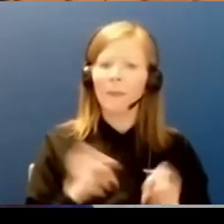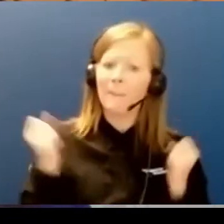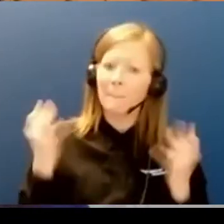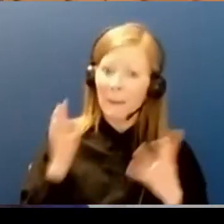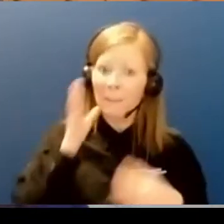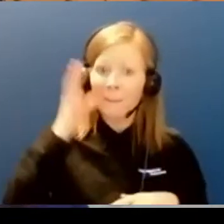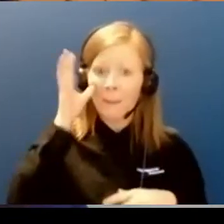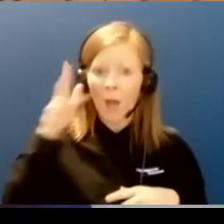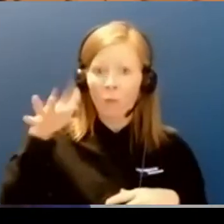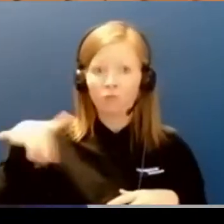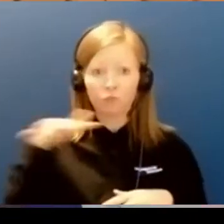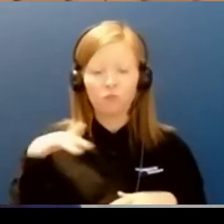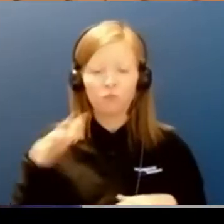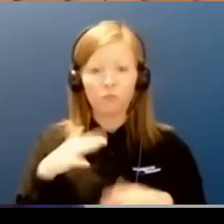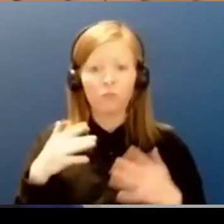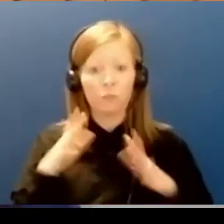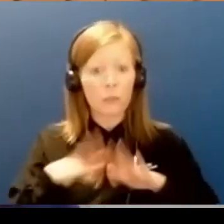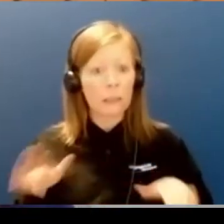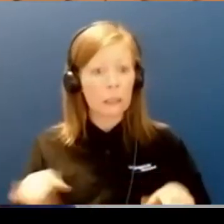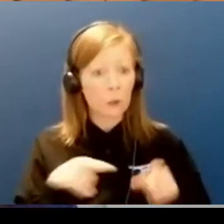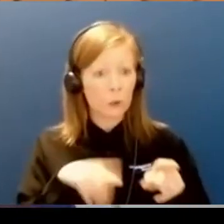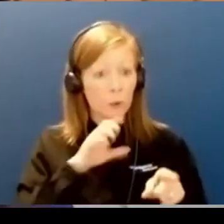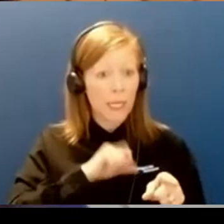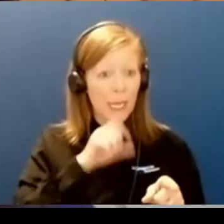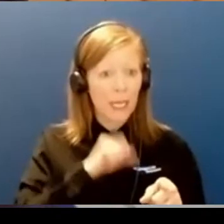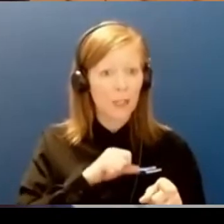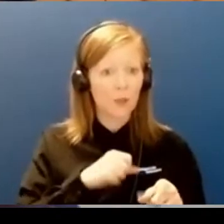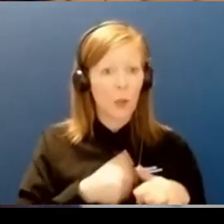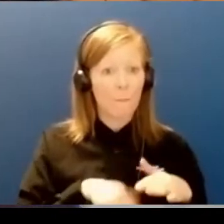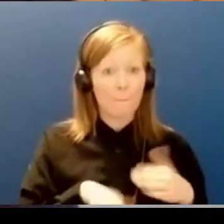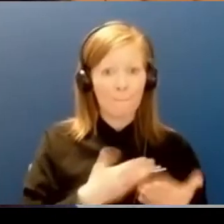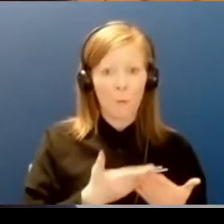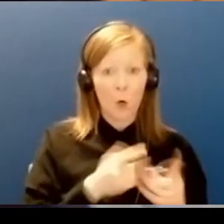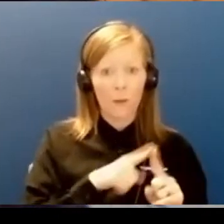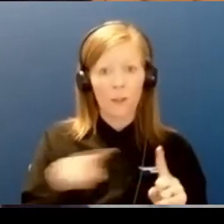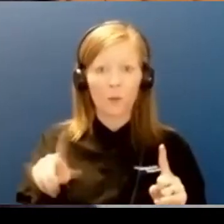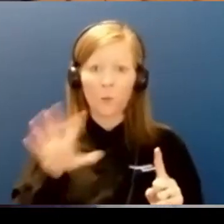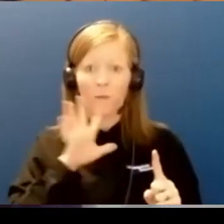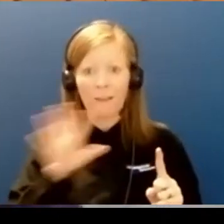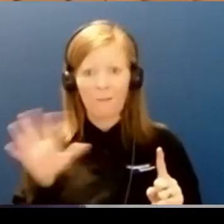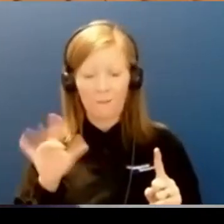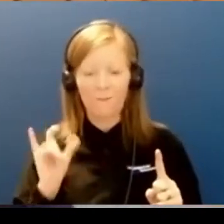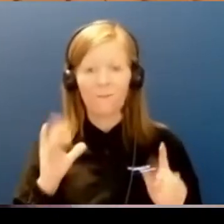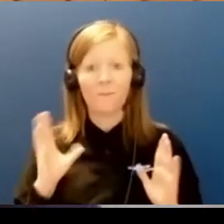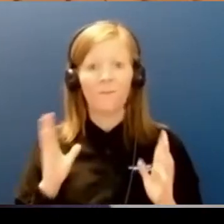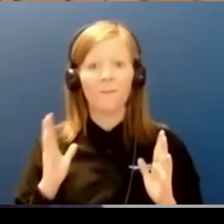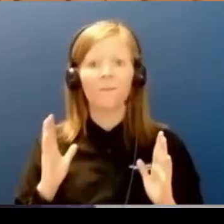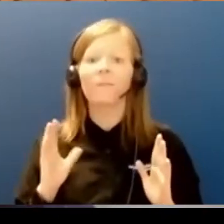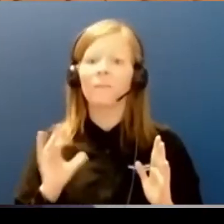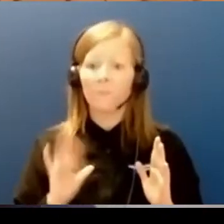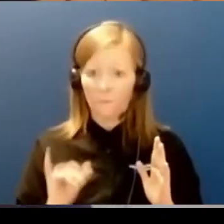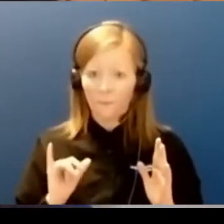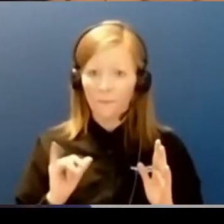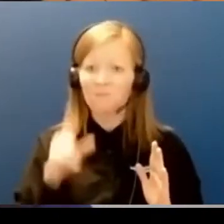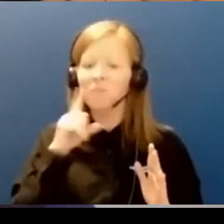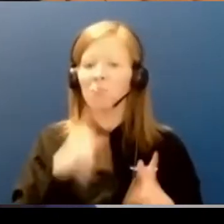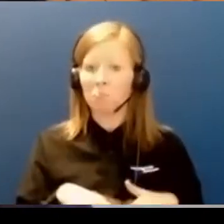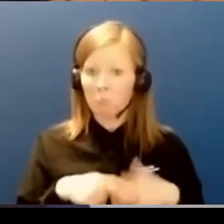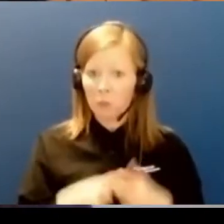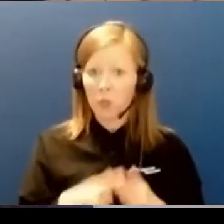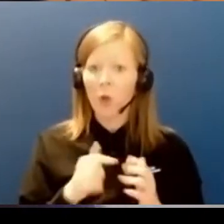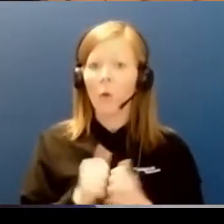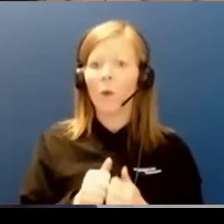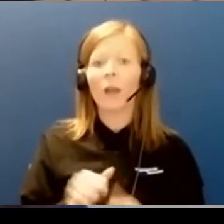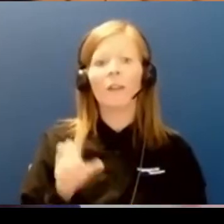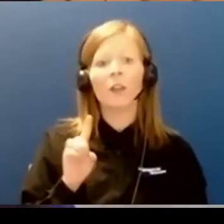parents whose children are in the birth to 5 years old category. So maybe we'll actually start with Dr.